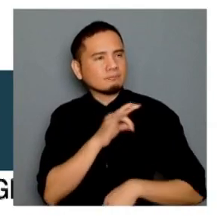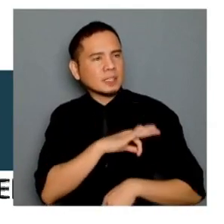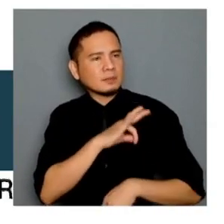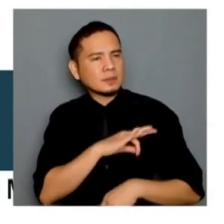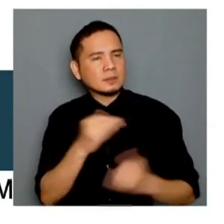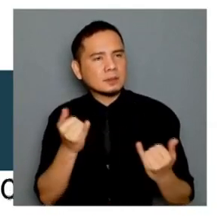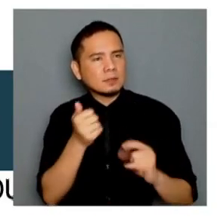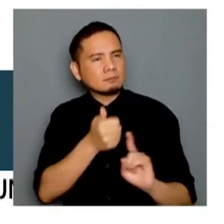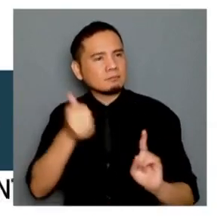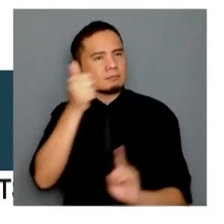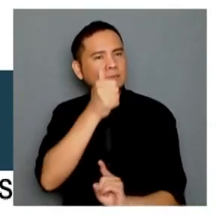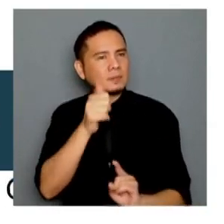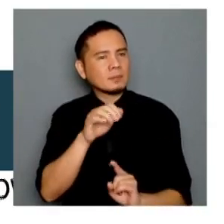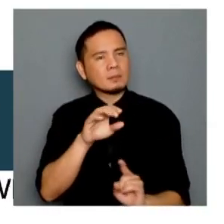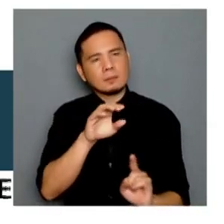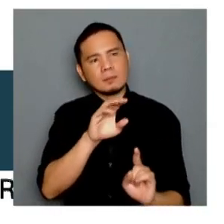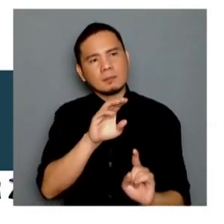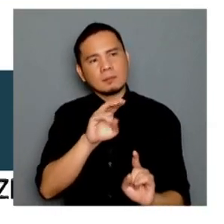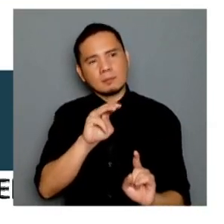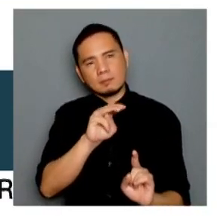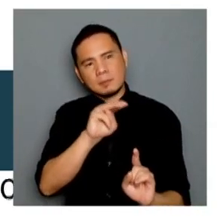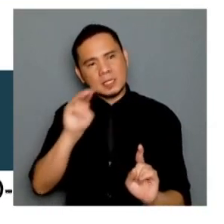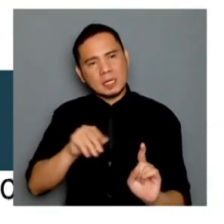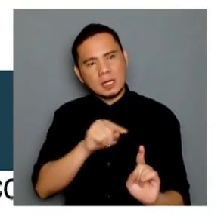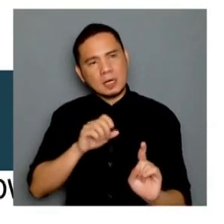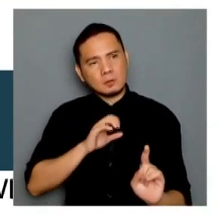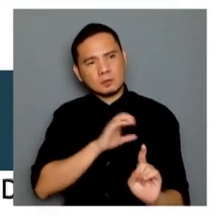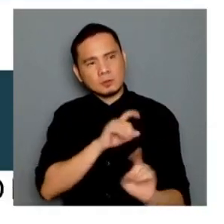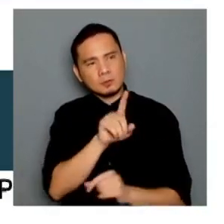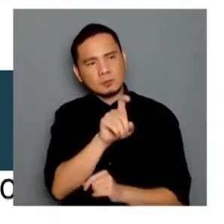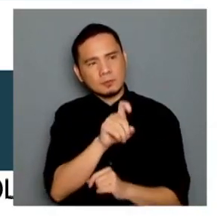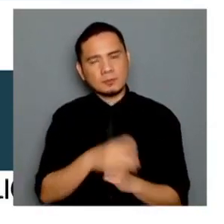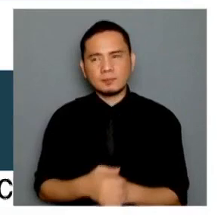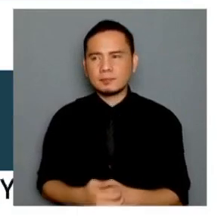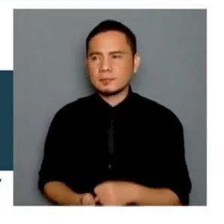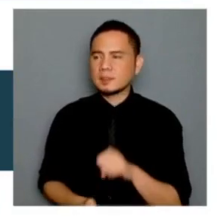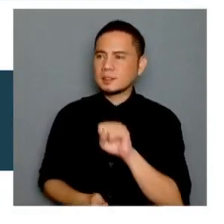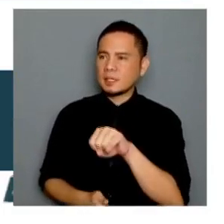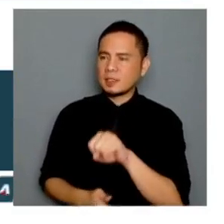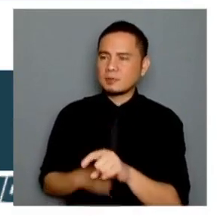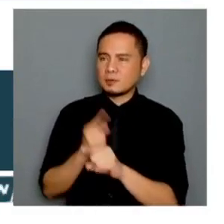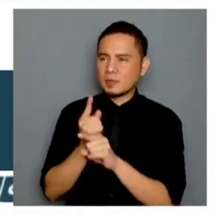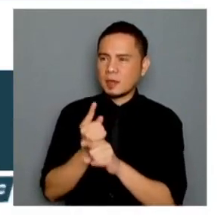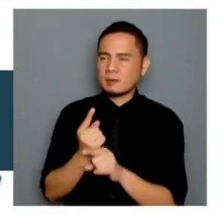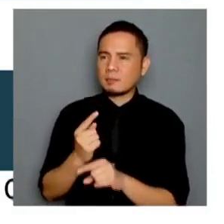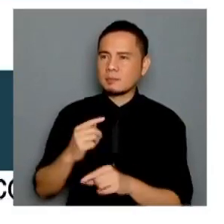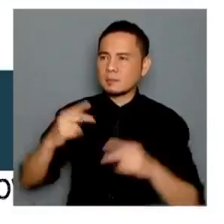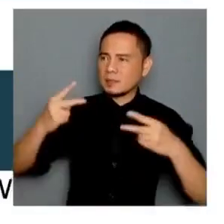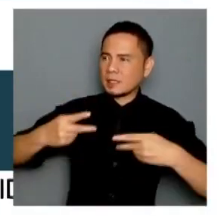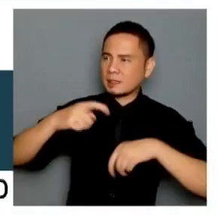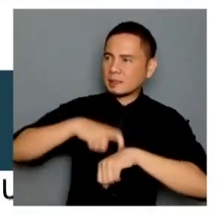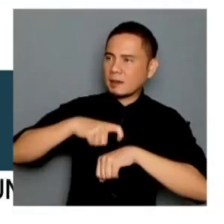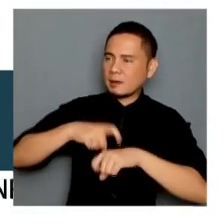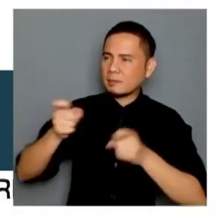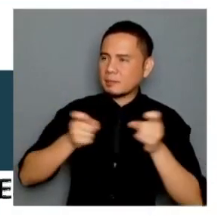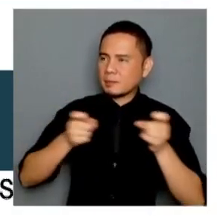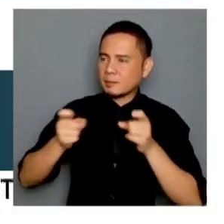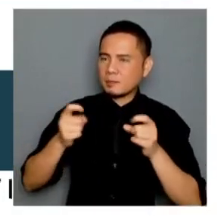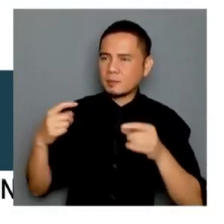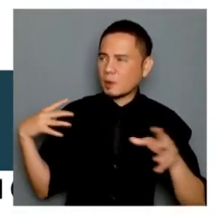Yes, I'm just in my second term. In fact, 3 years and